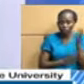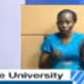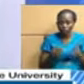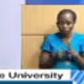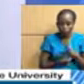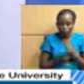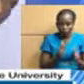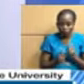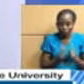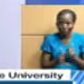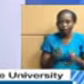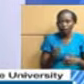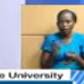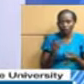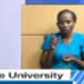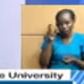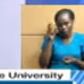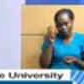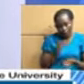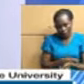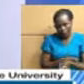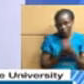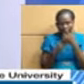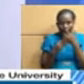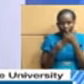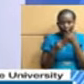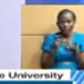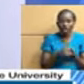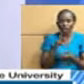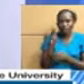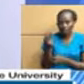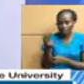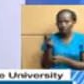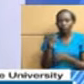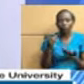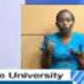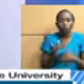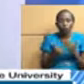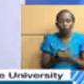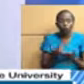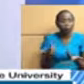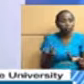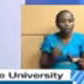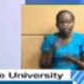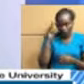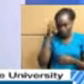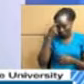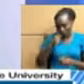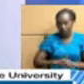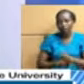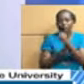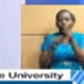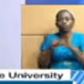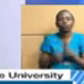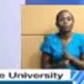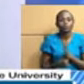us, Ghana, Kenya, Tanzania here, they've all now almost become government funded insurance. So it is like